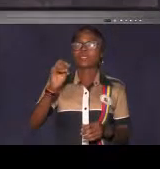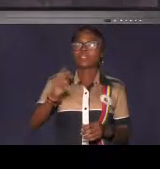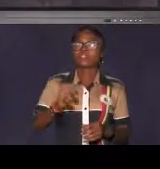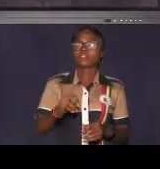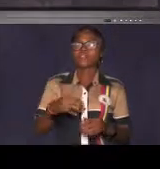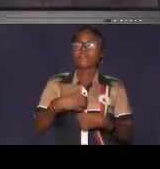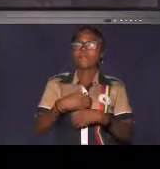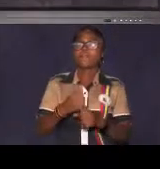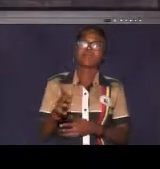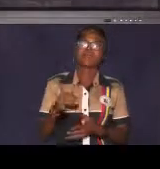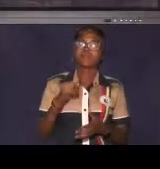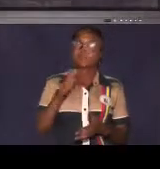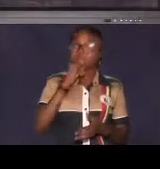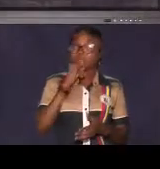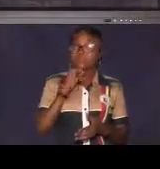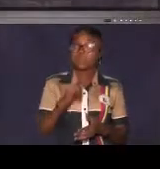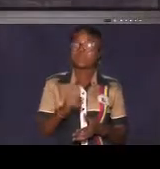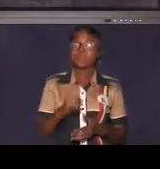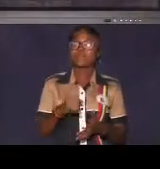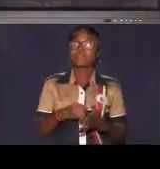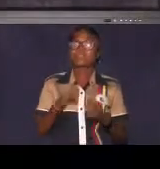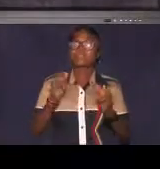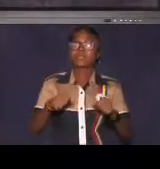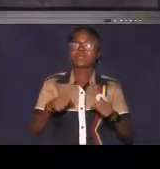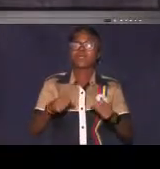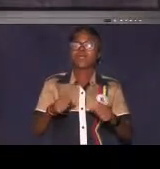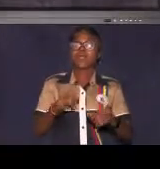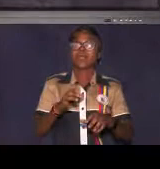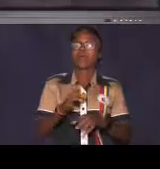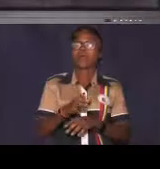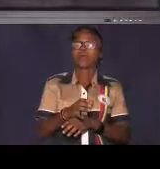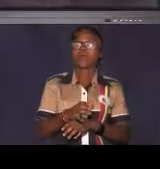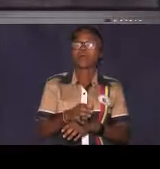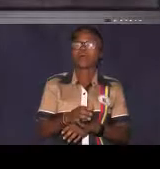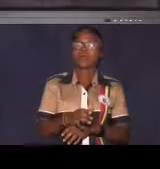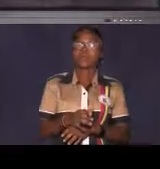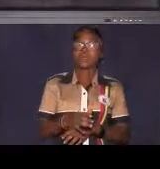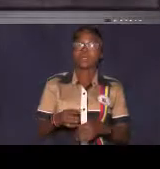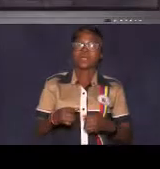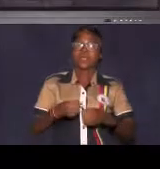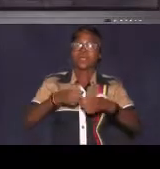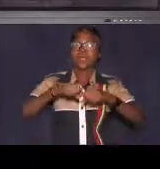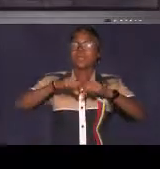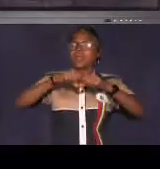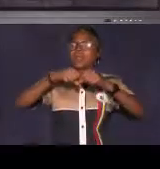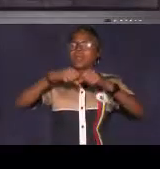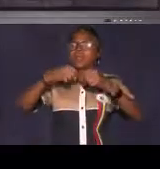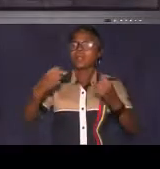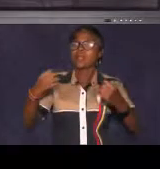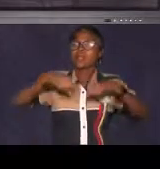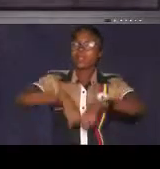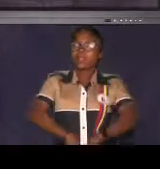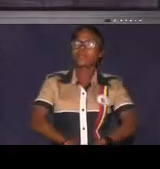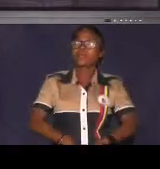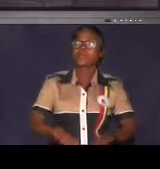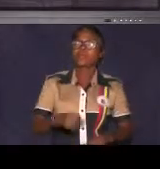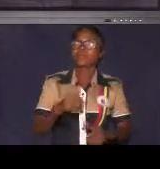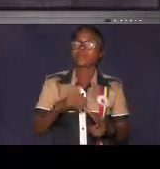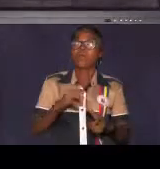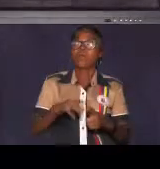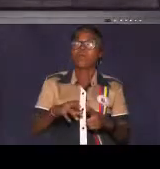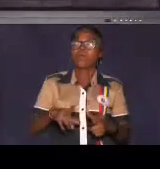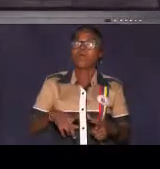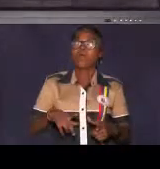in quantity. Another bad effect is it can cause earthquake or landslide. We have some